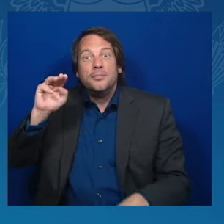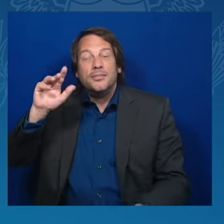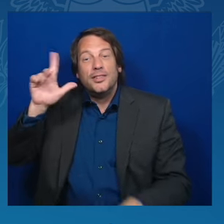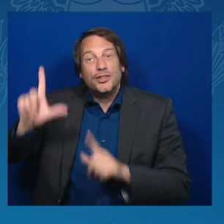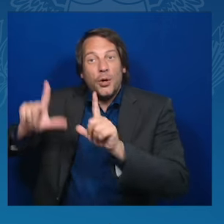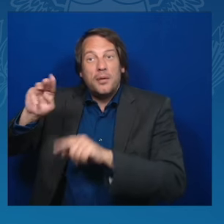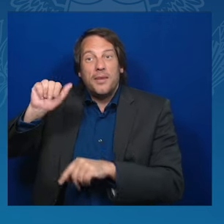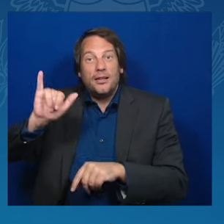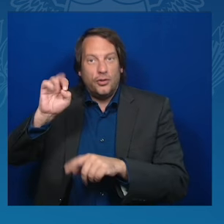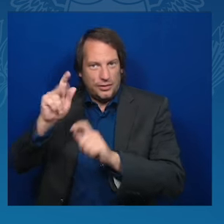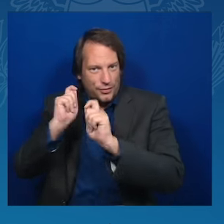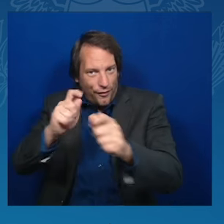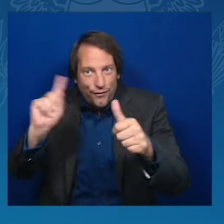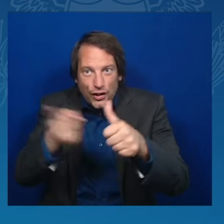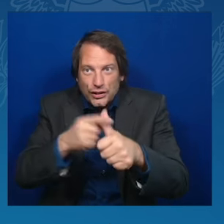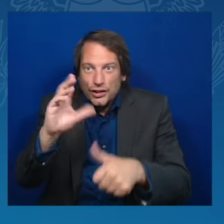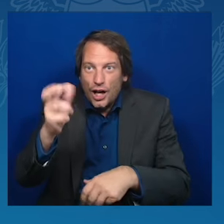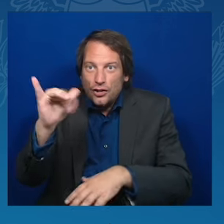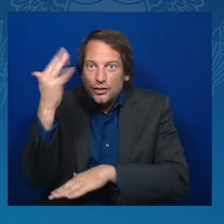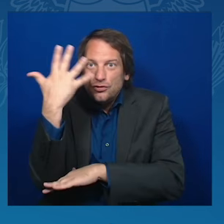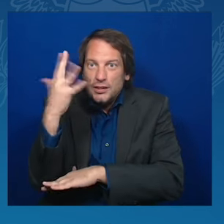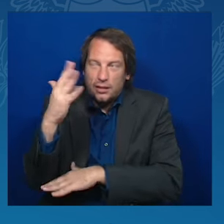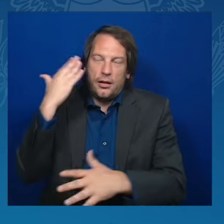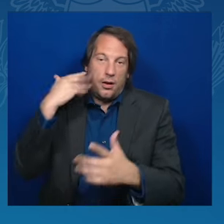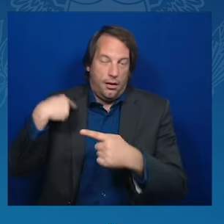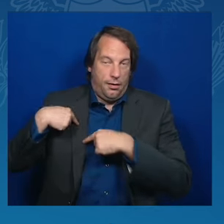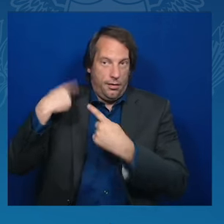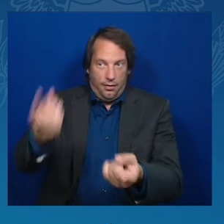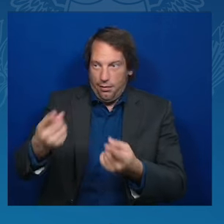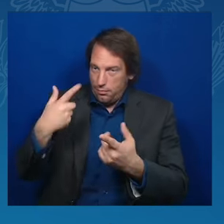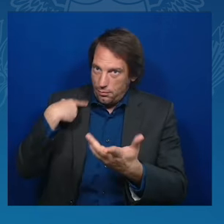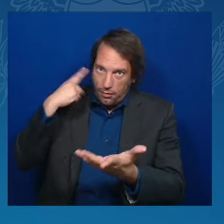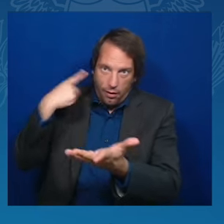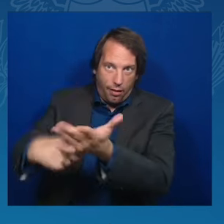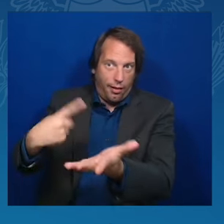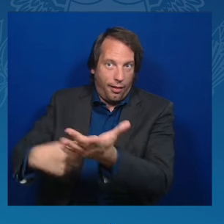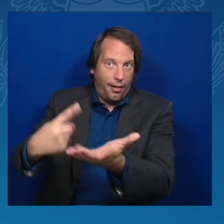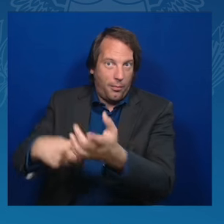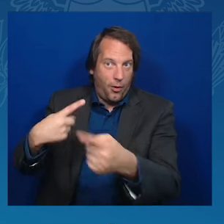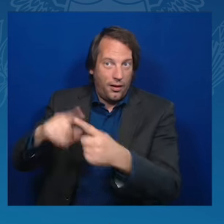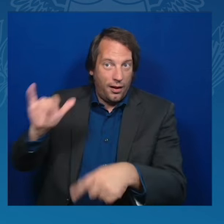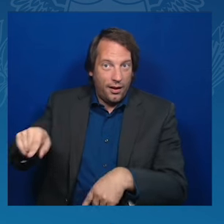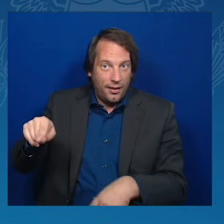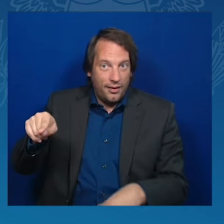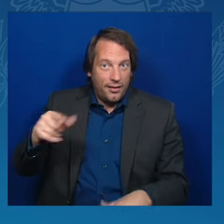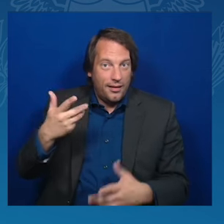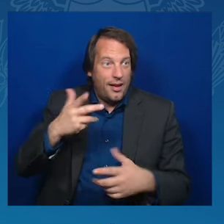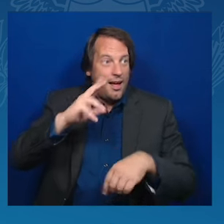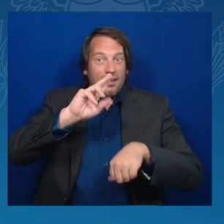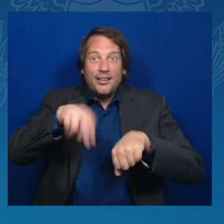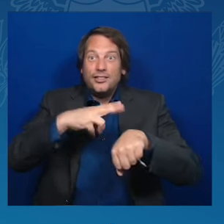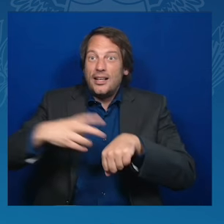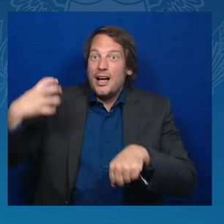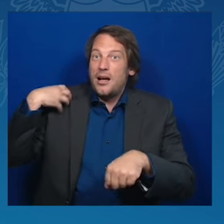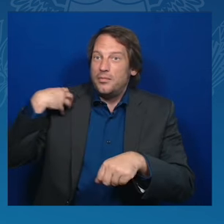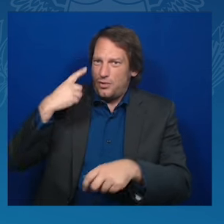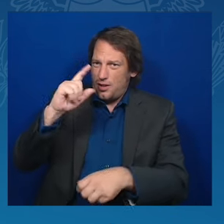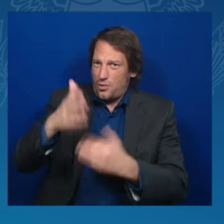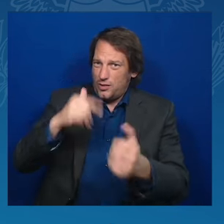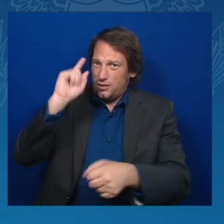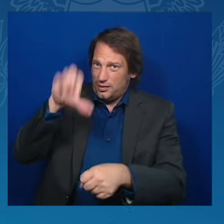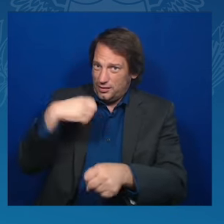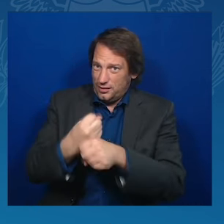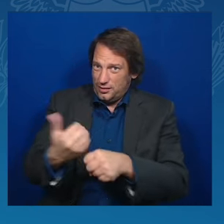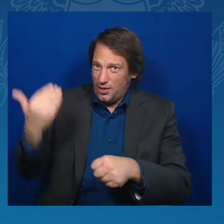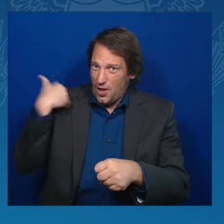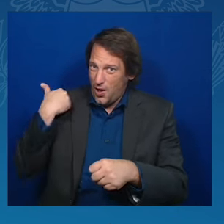ago, their blossoms are a way that many of us mark the beginning of another spring, a reminder of our friendship and its